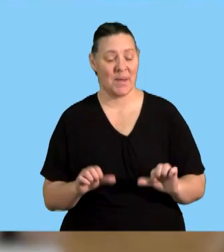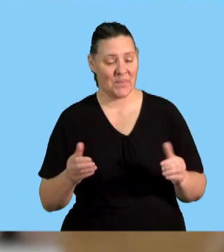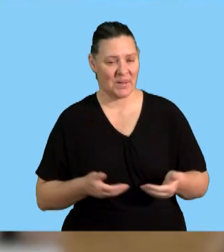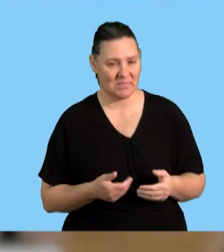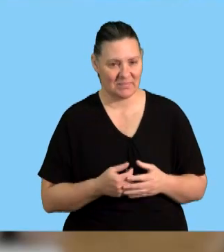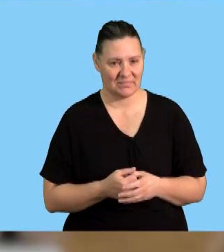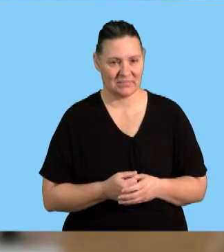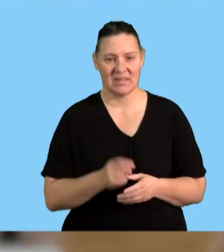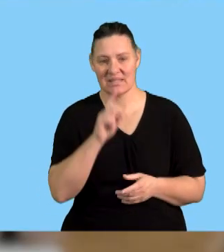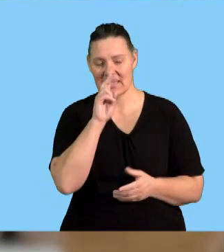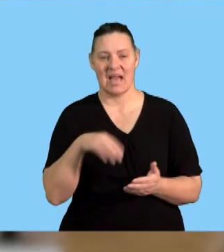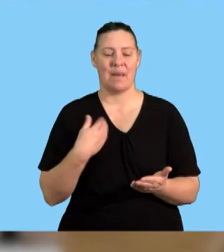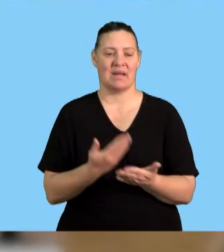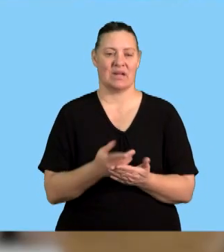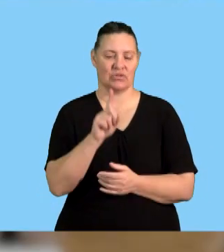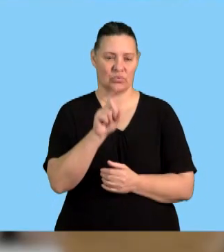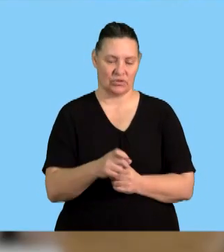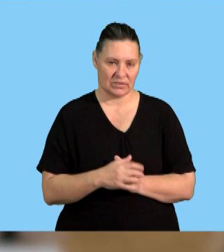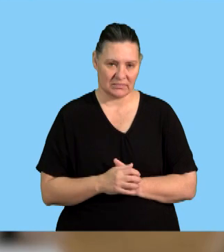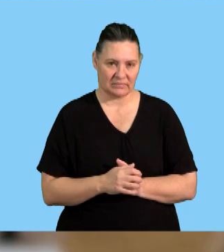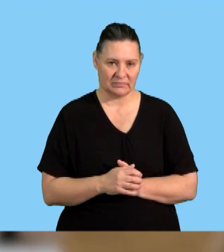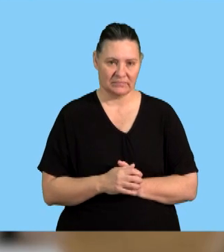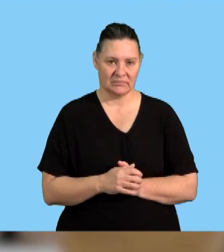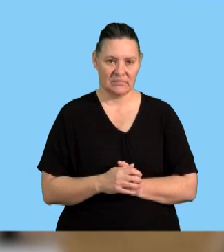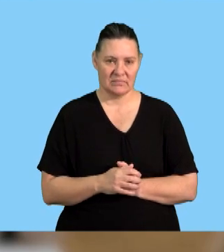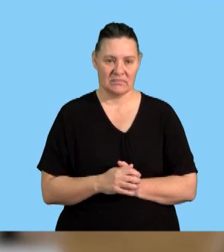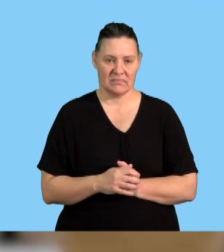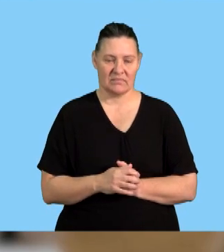Welcome back. Let's look at some application questions.